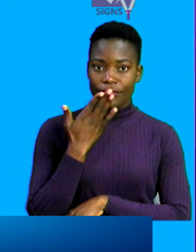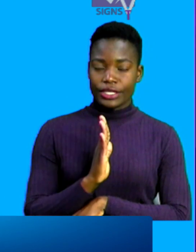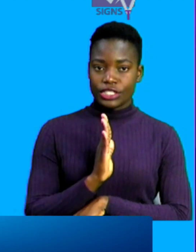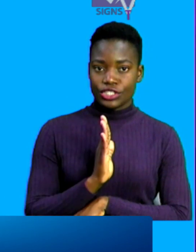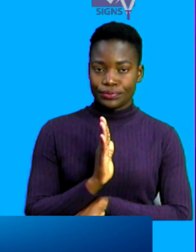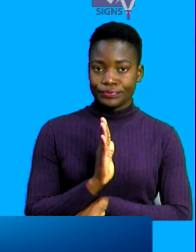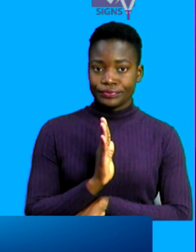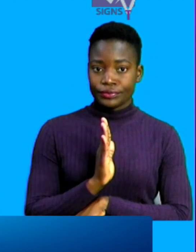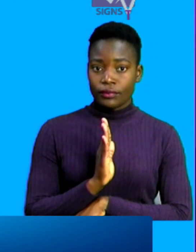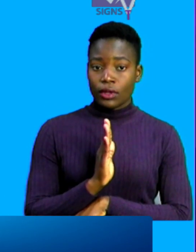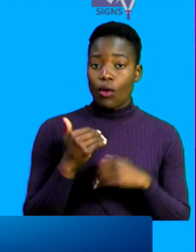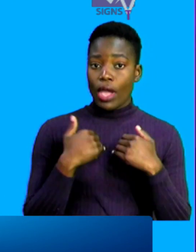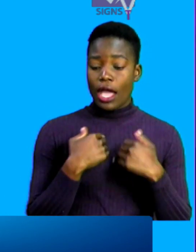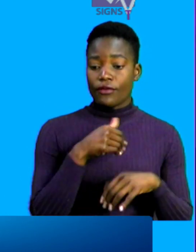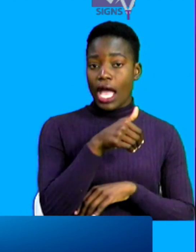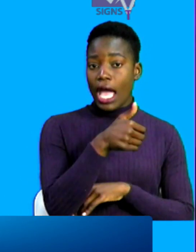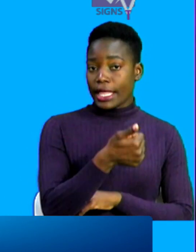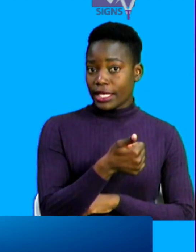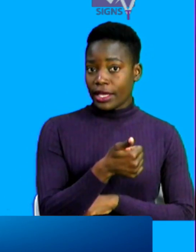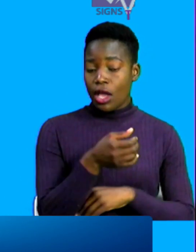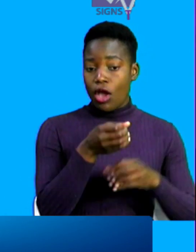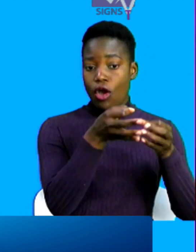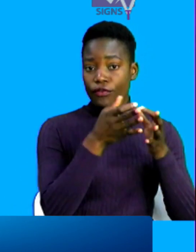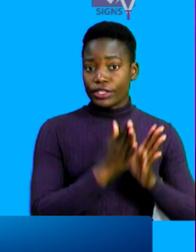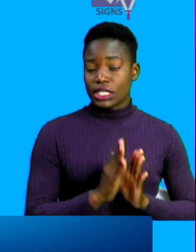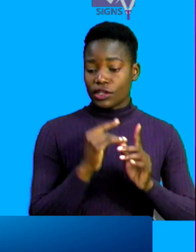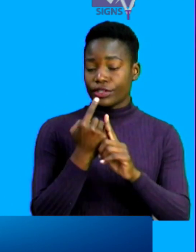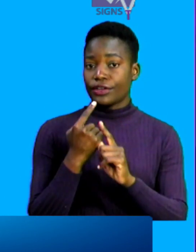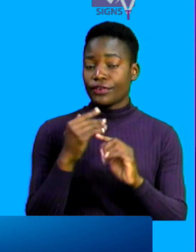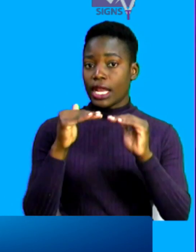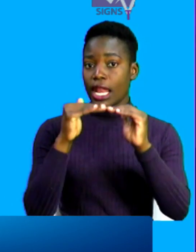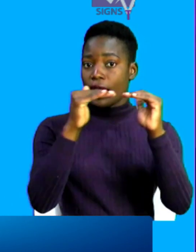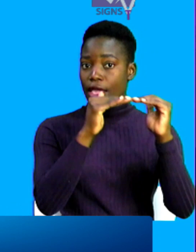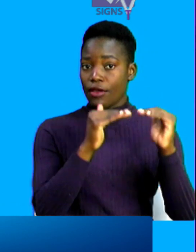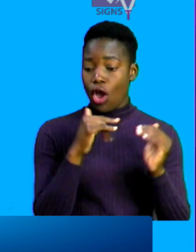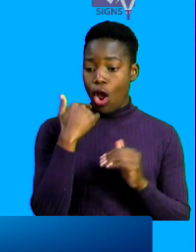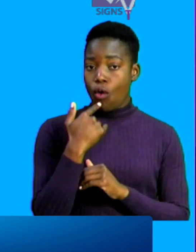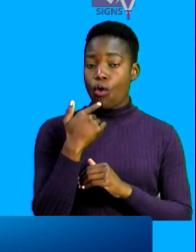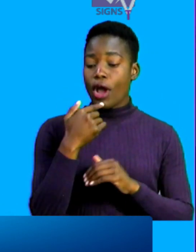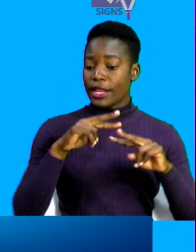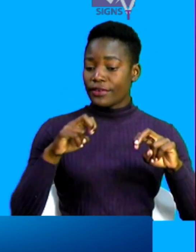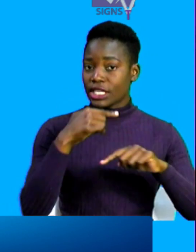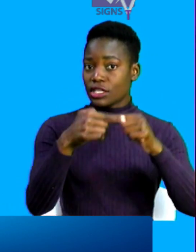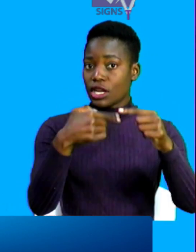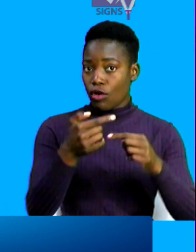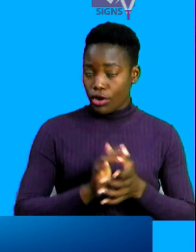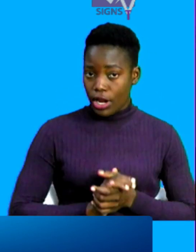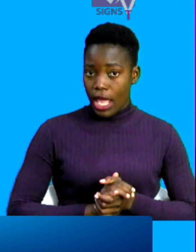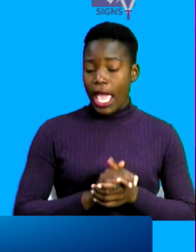misconduct. There is a whole other array of officers of different levels who are under investigations, and we are going to take stern